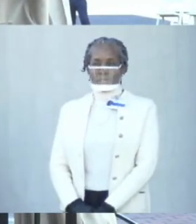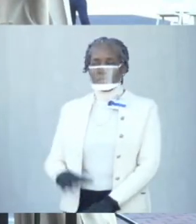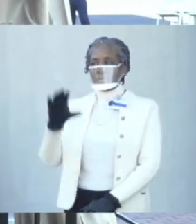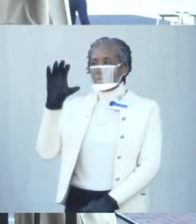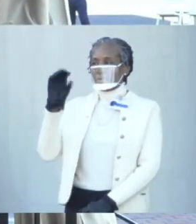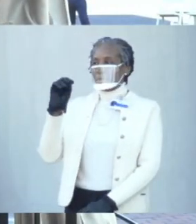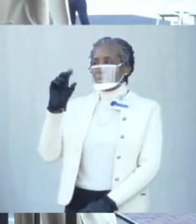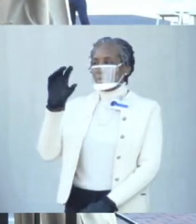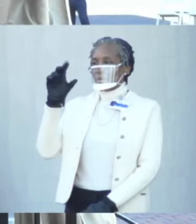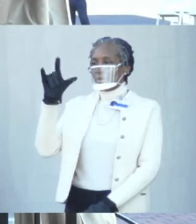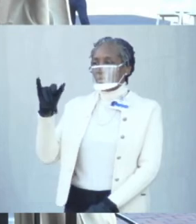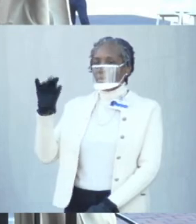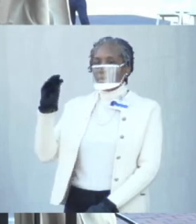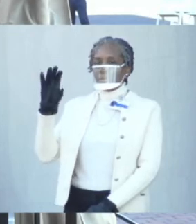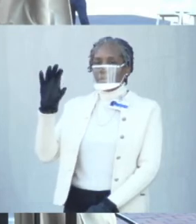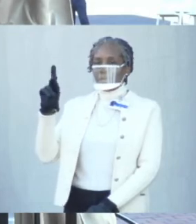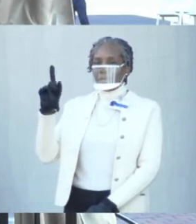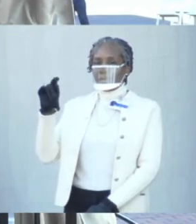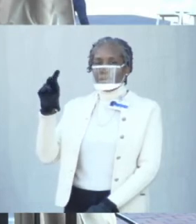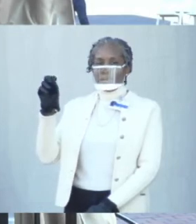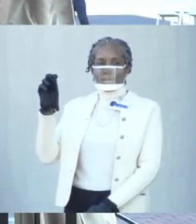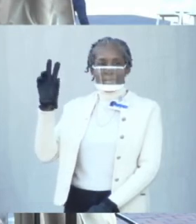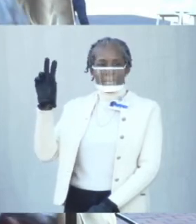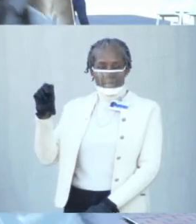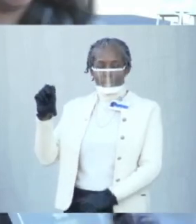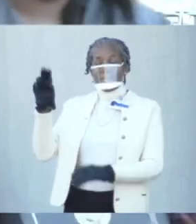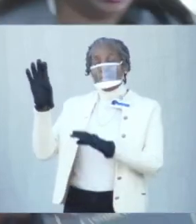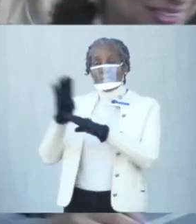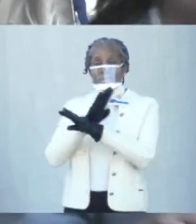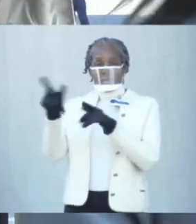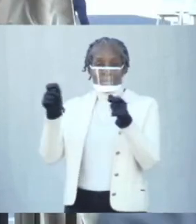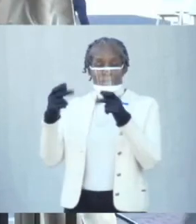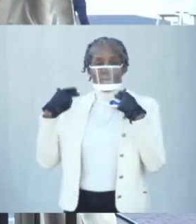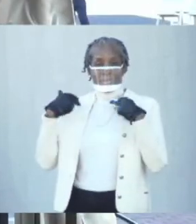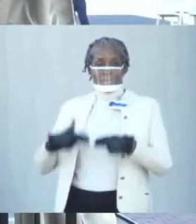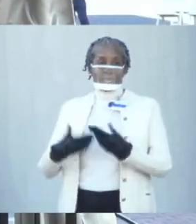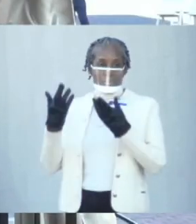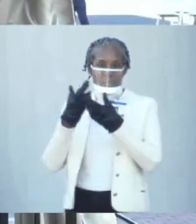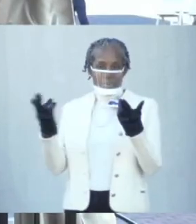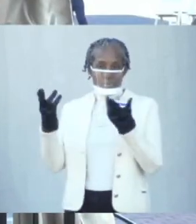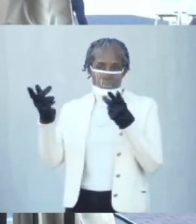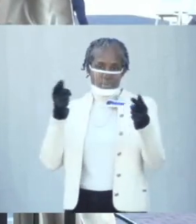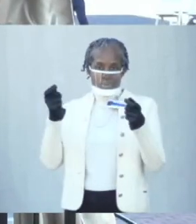Colby McClinton, Business Administration, Human Resources Management.